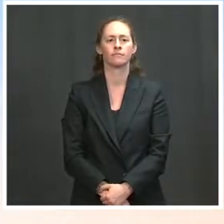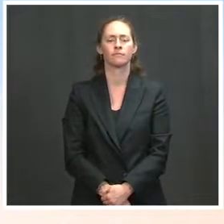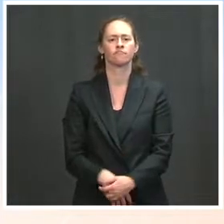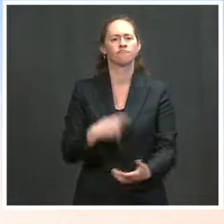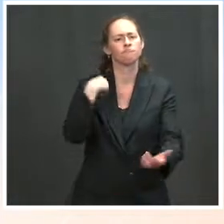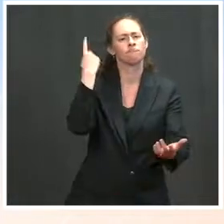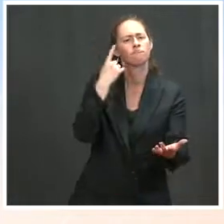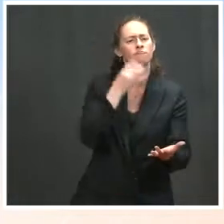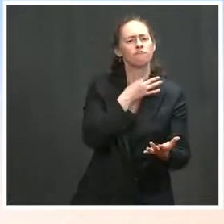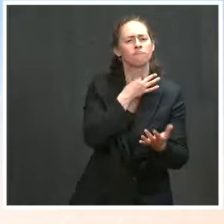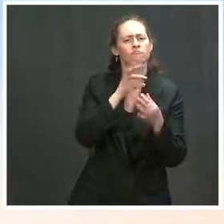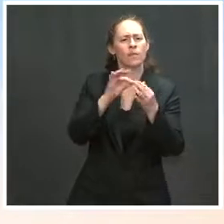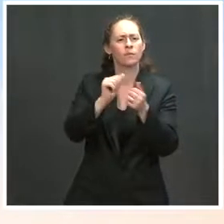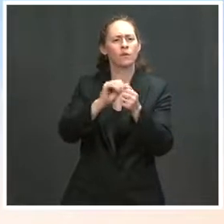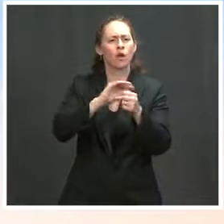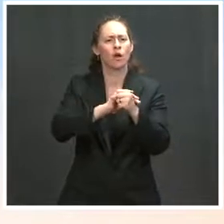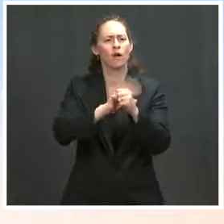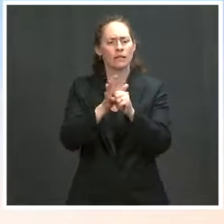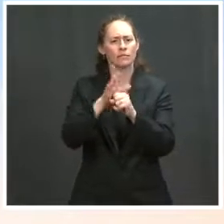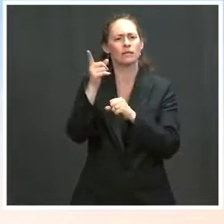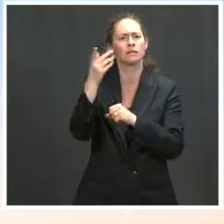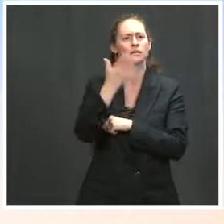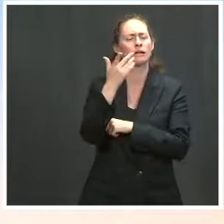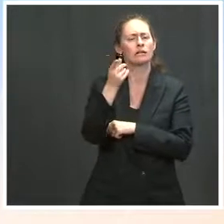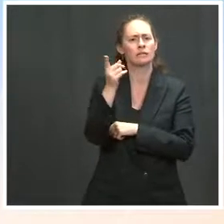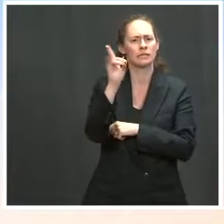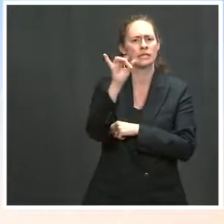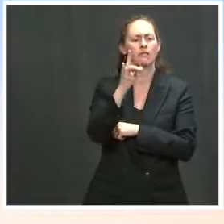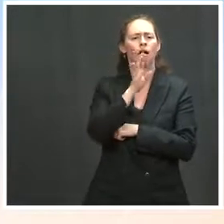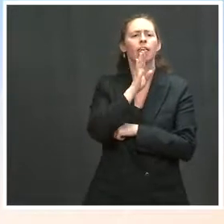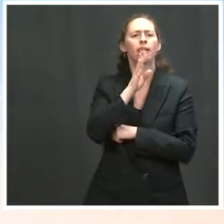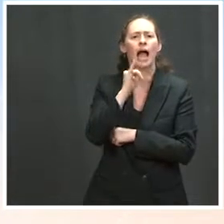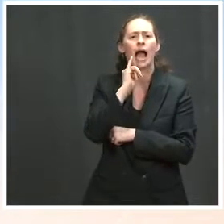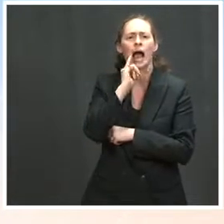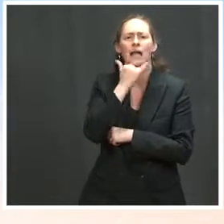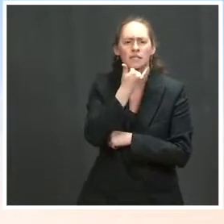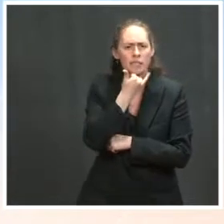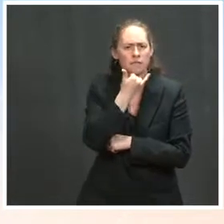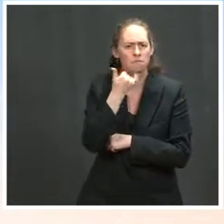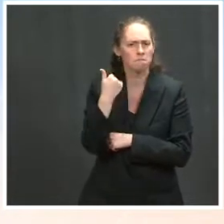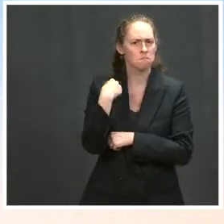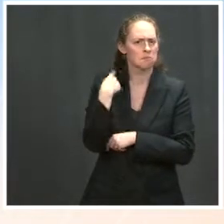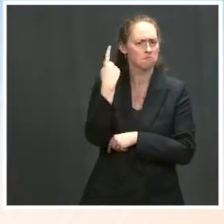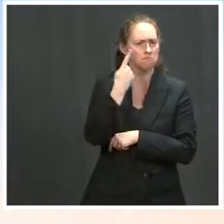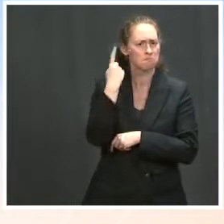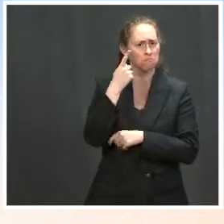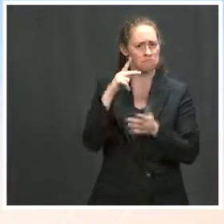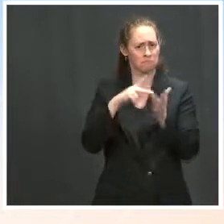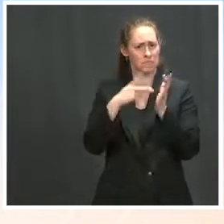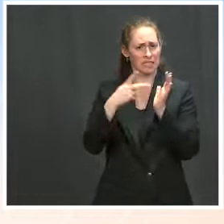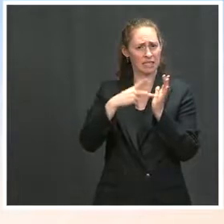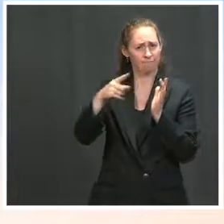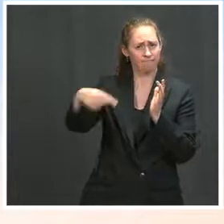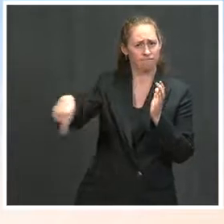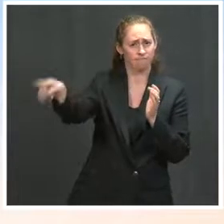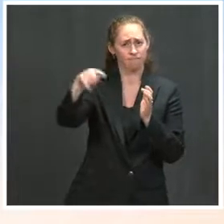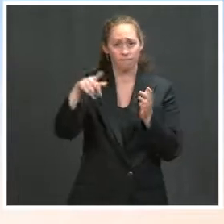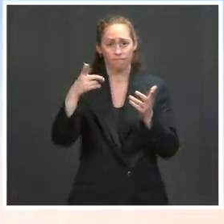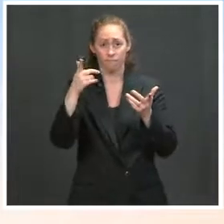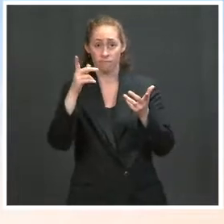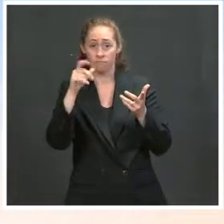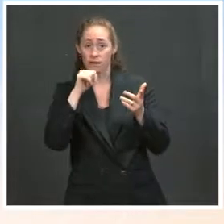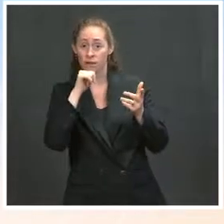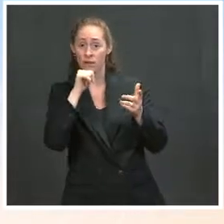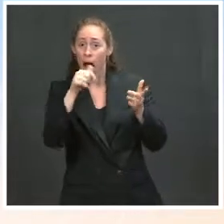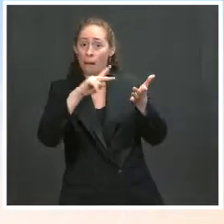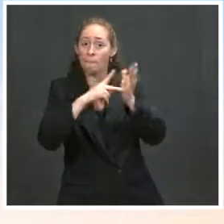accident. Does that mean that you've ruled out, or the IC has ruled out, that it was deliberate or not an accident? We haven't ruled